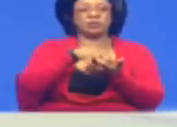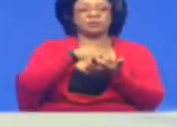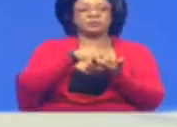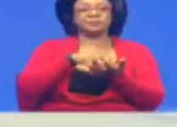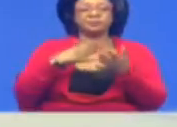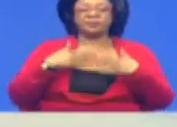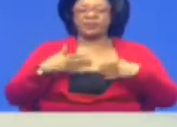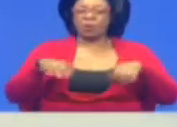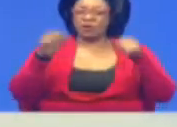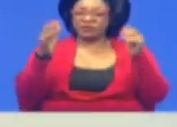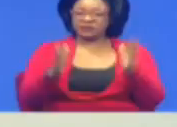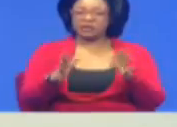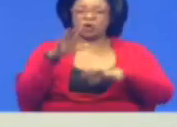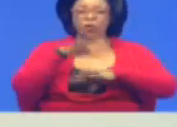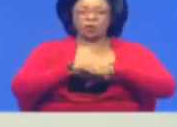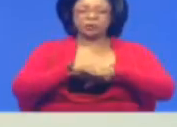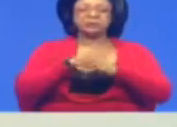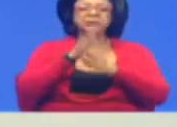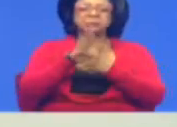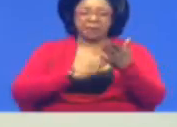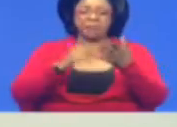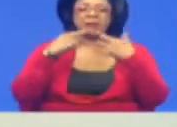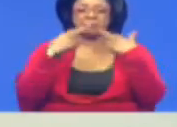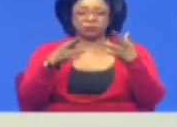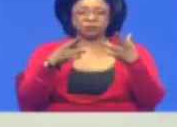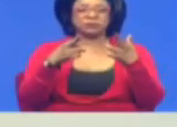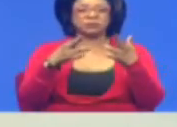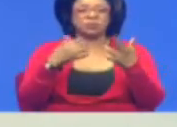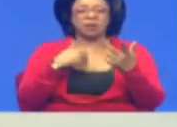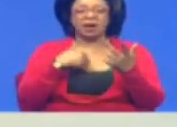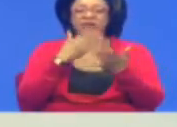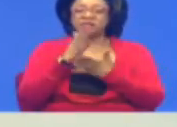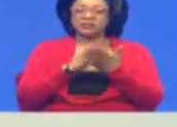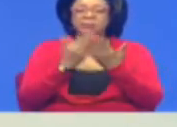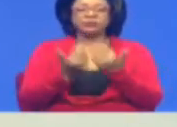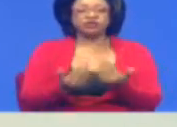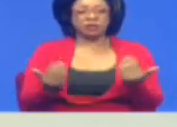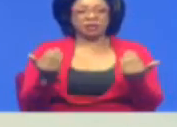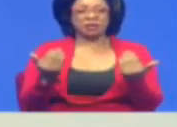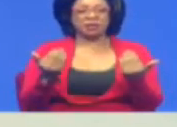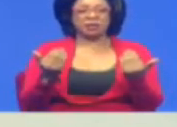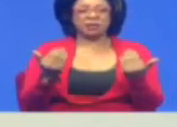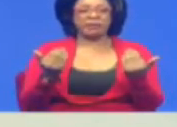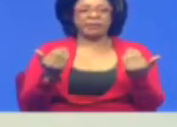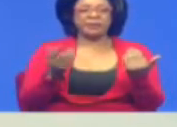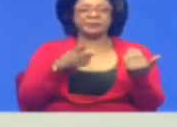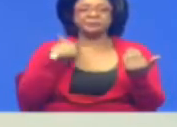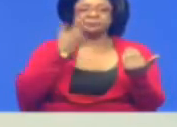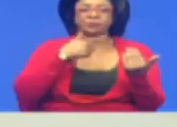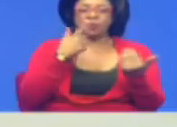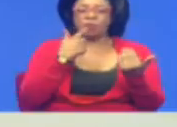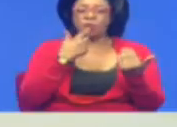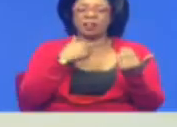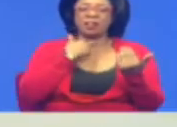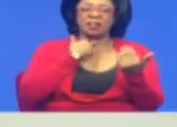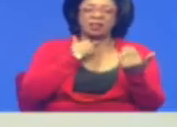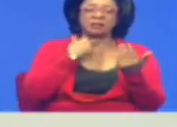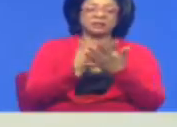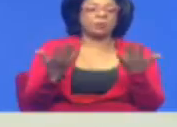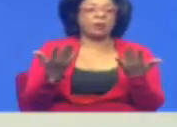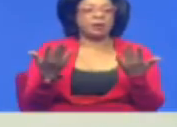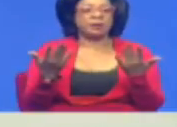report that there were some children who were held up, somewhere,